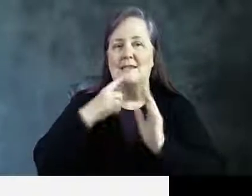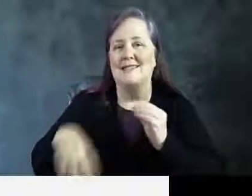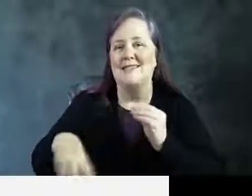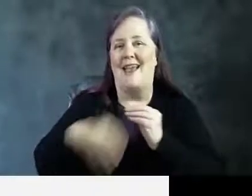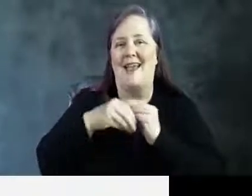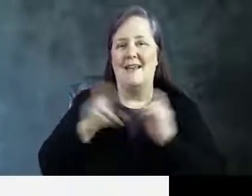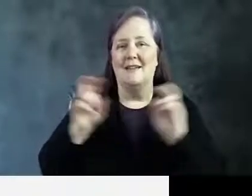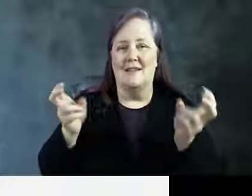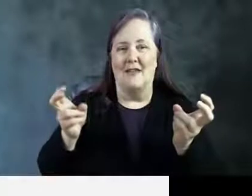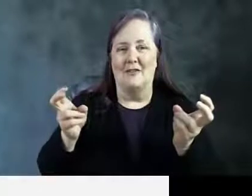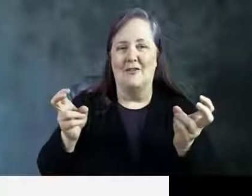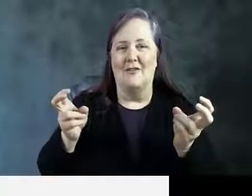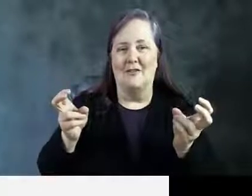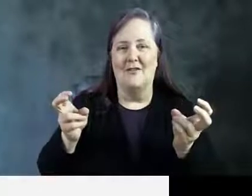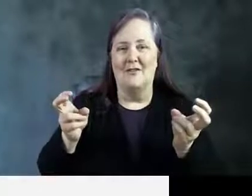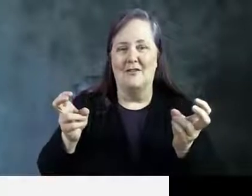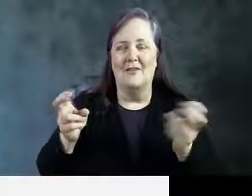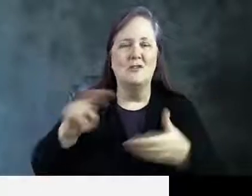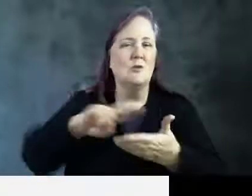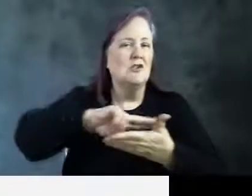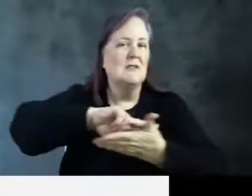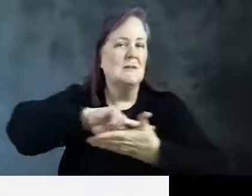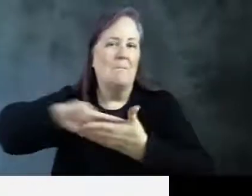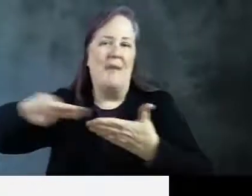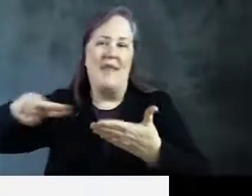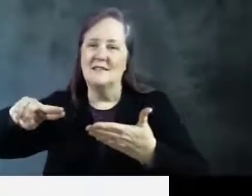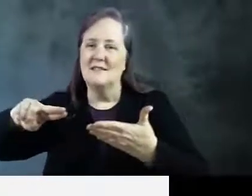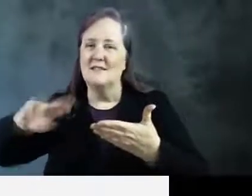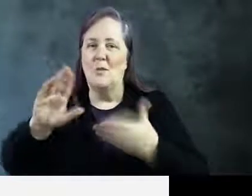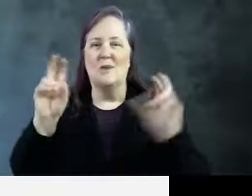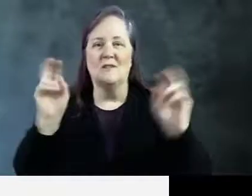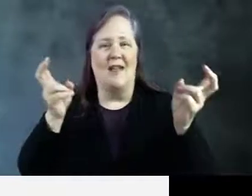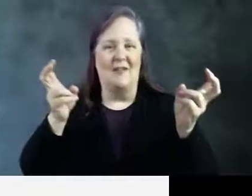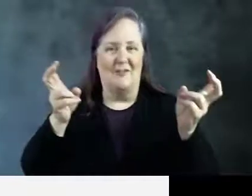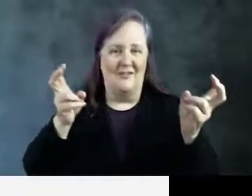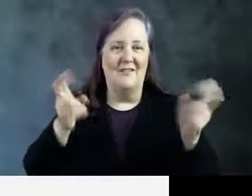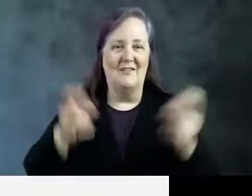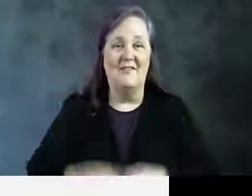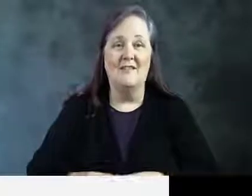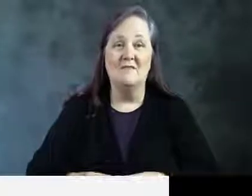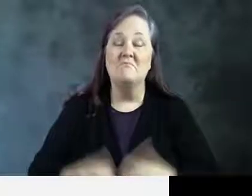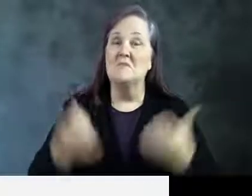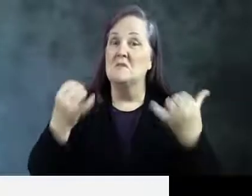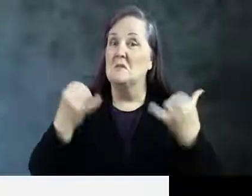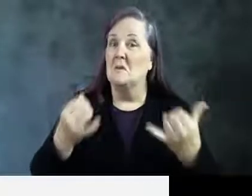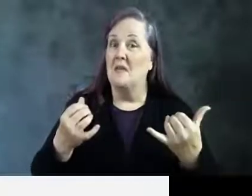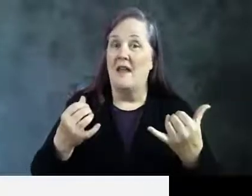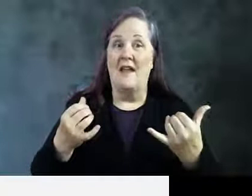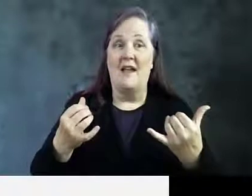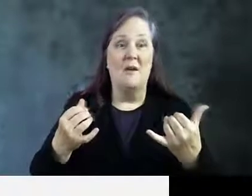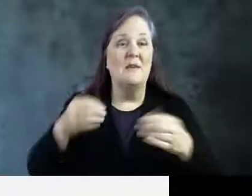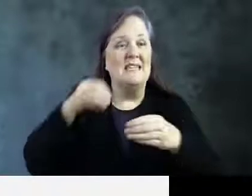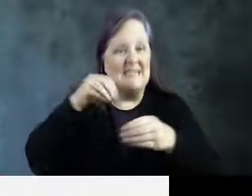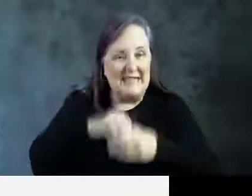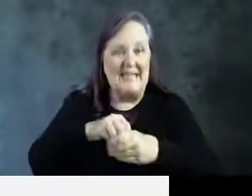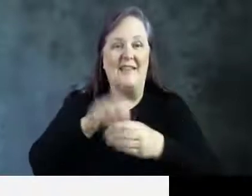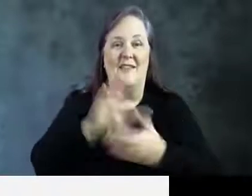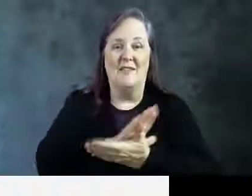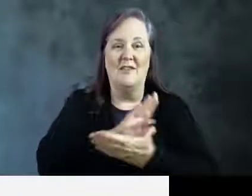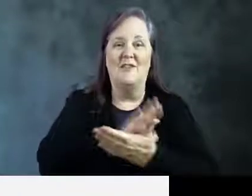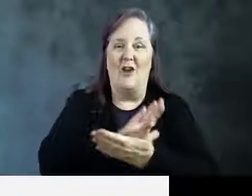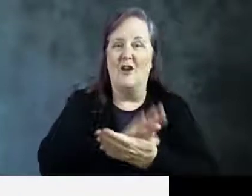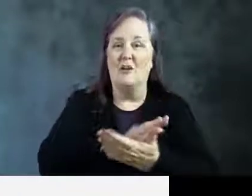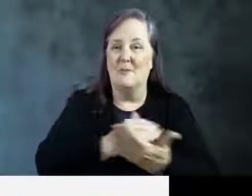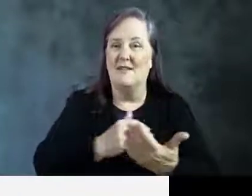Title, and I'm just pasting in my title here. And now this title is actually in the document listed as